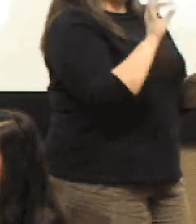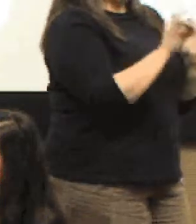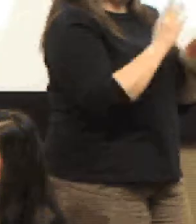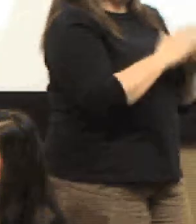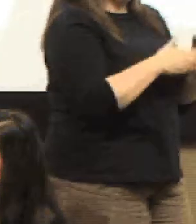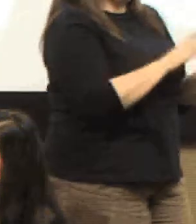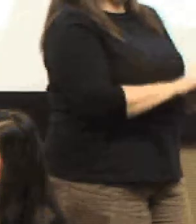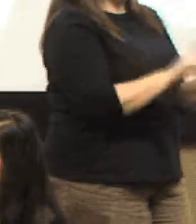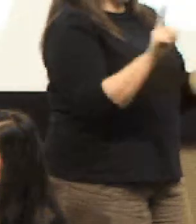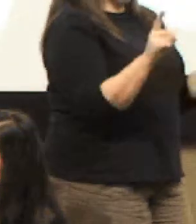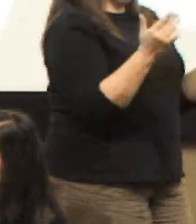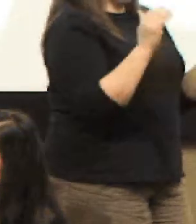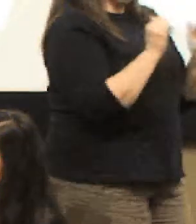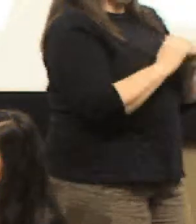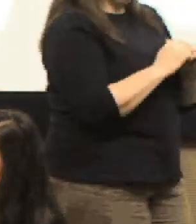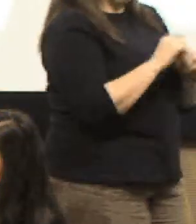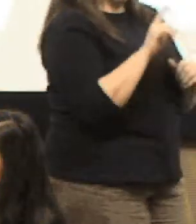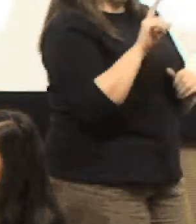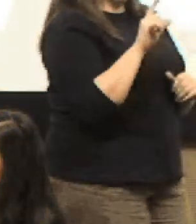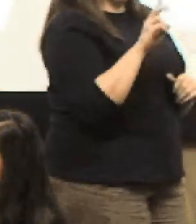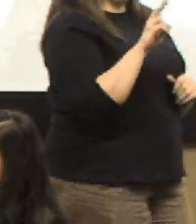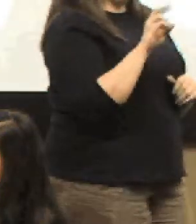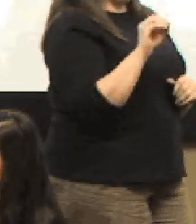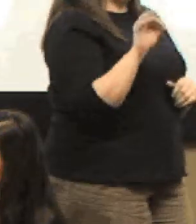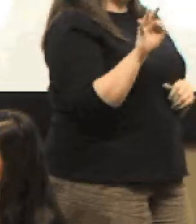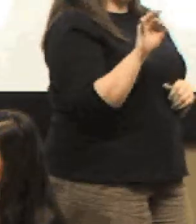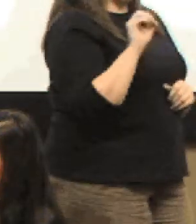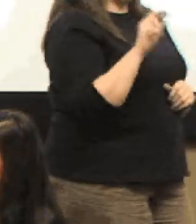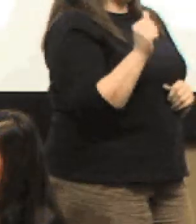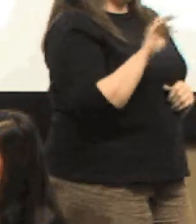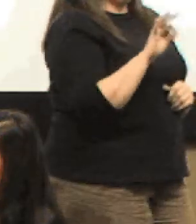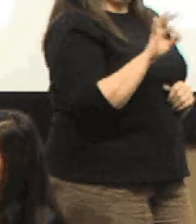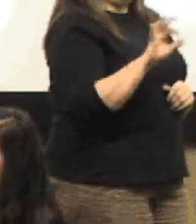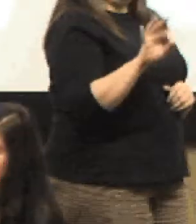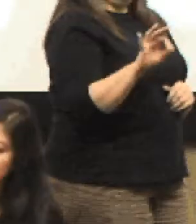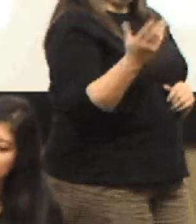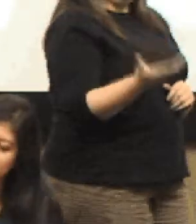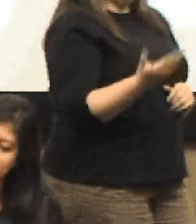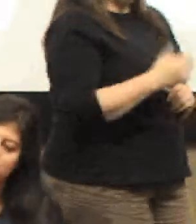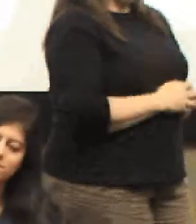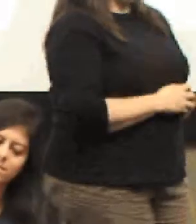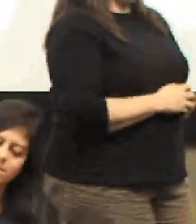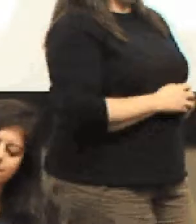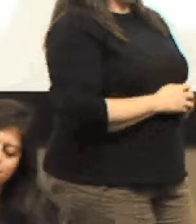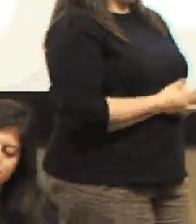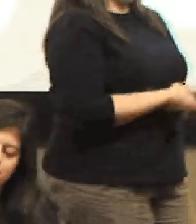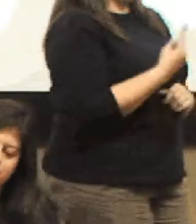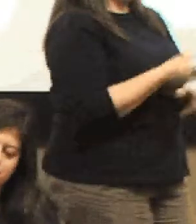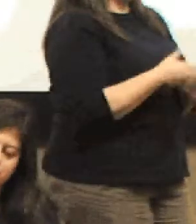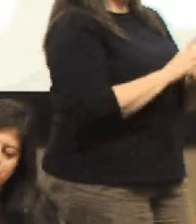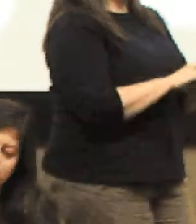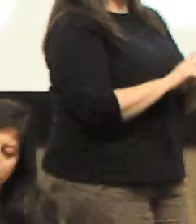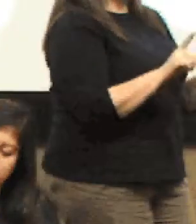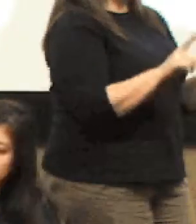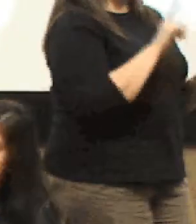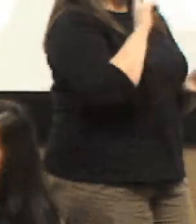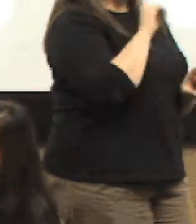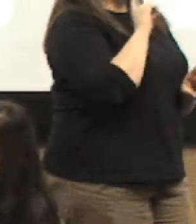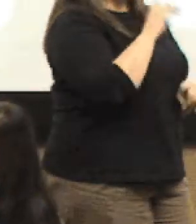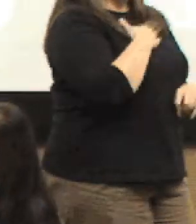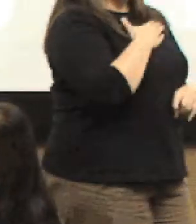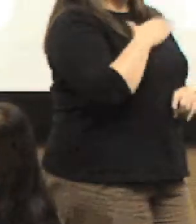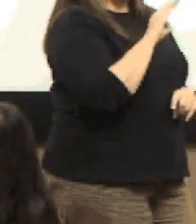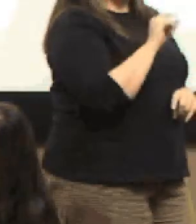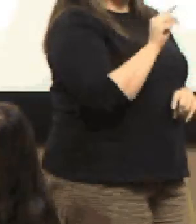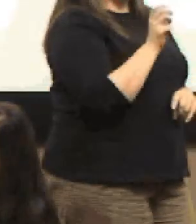that it's different than it was in 2009 or 1999, probably better. One of the ways that it's different is actually my